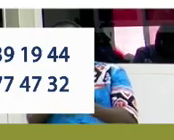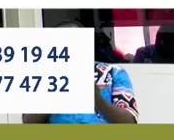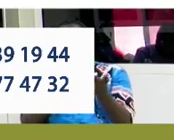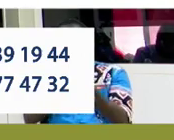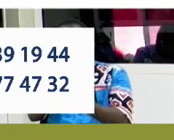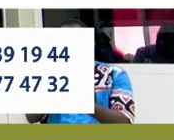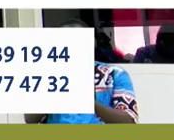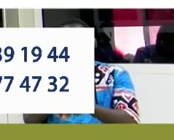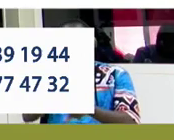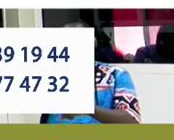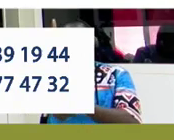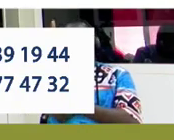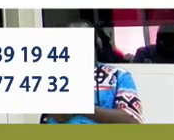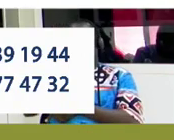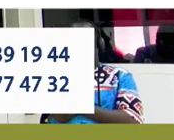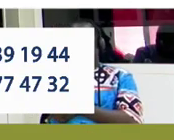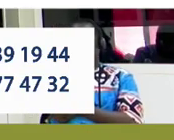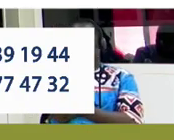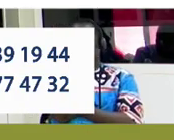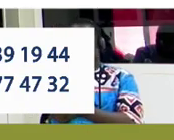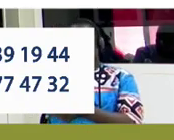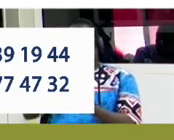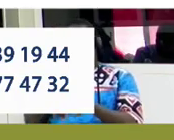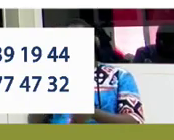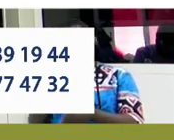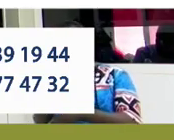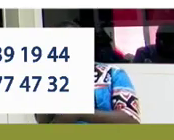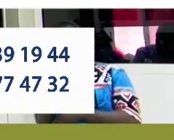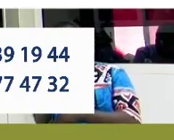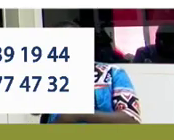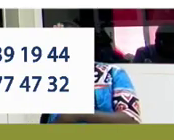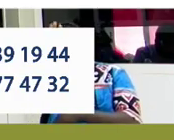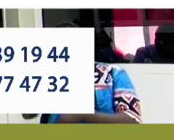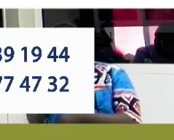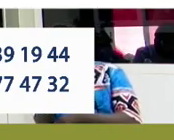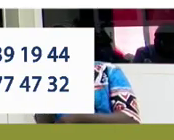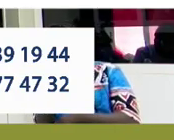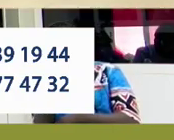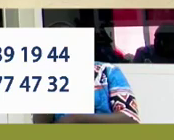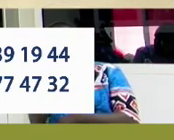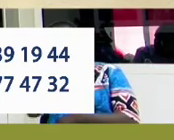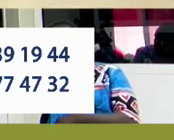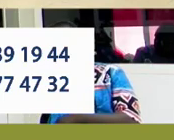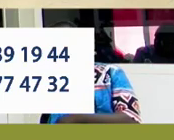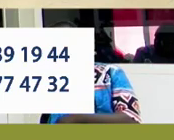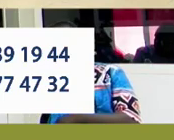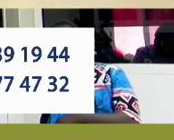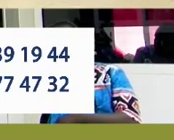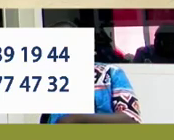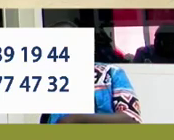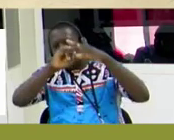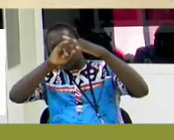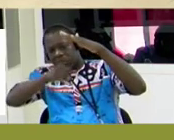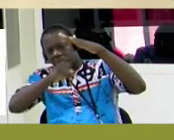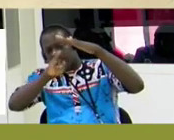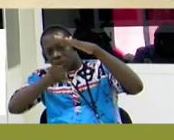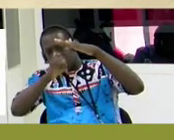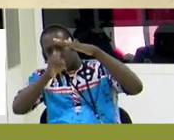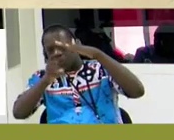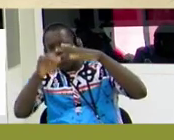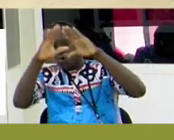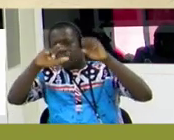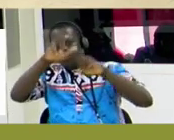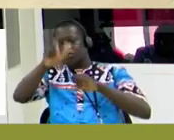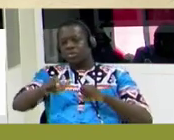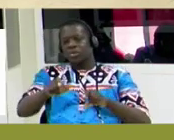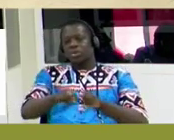colonel. So what am I here there to say no as a most junior officer? Because our intake was